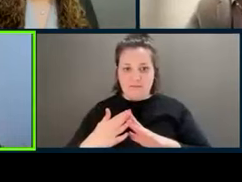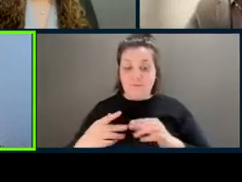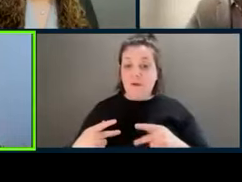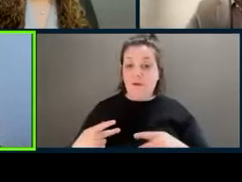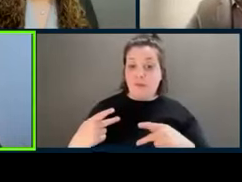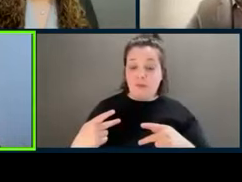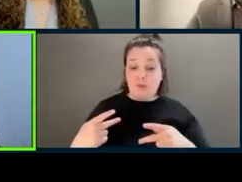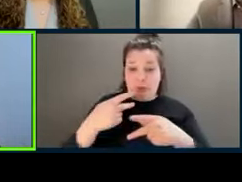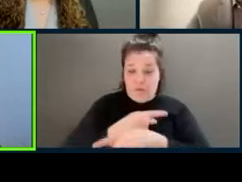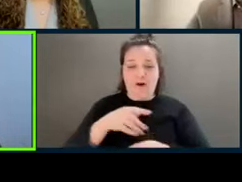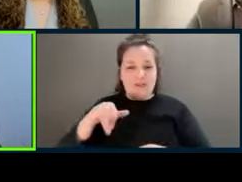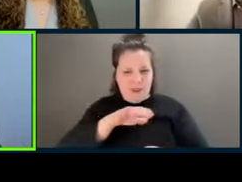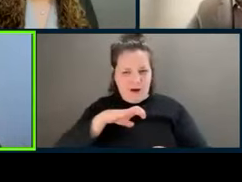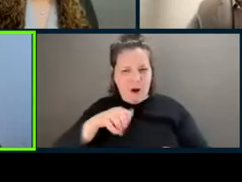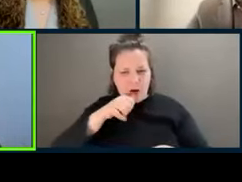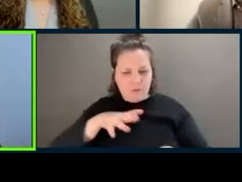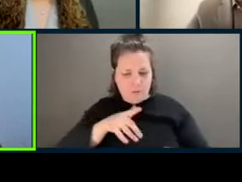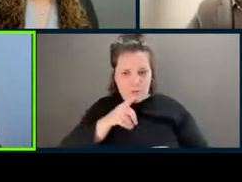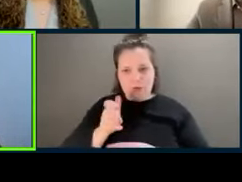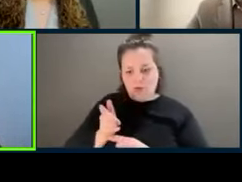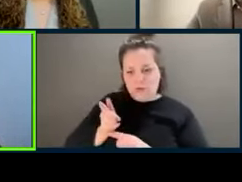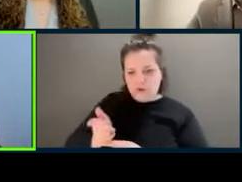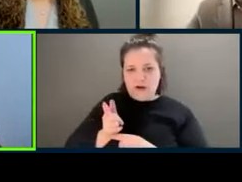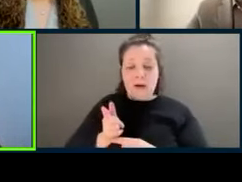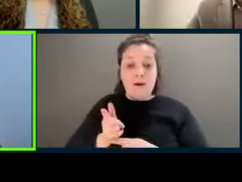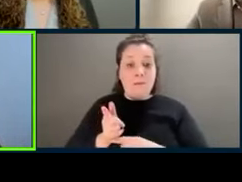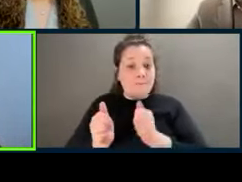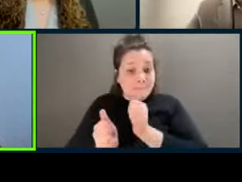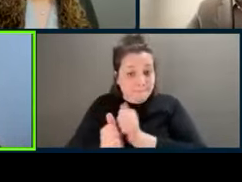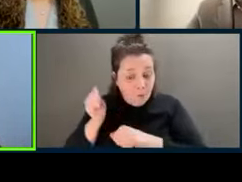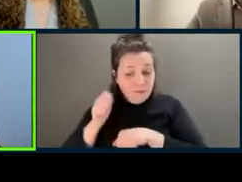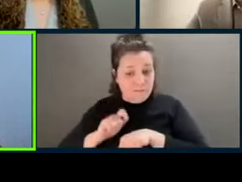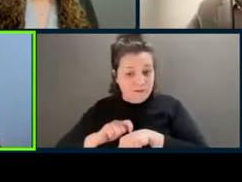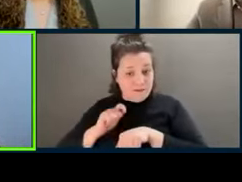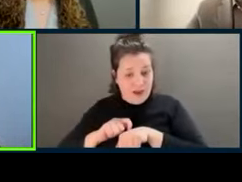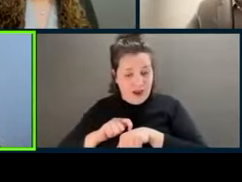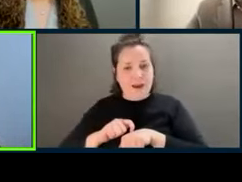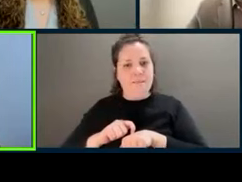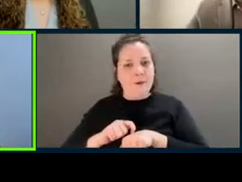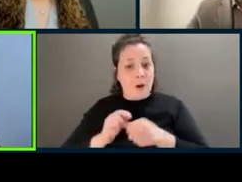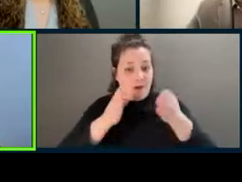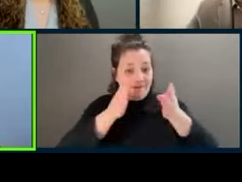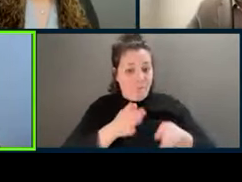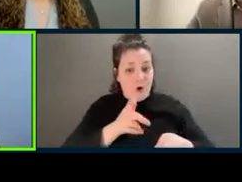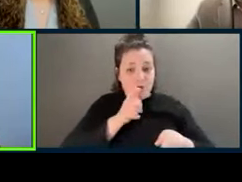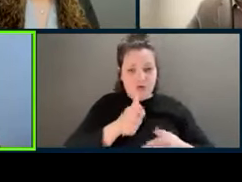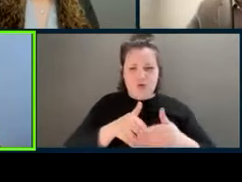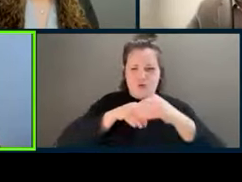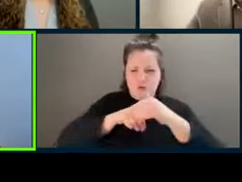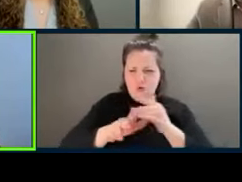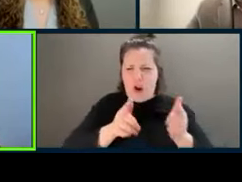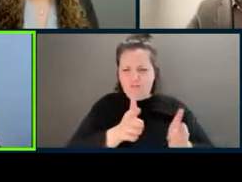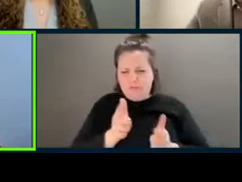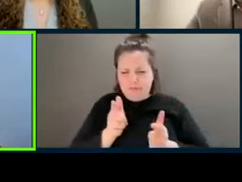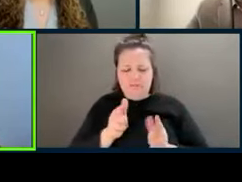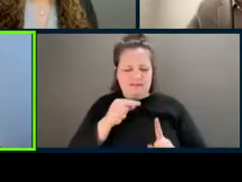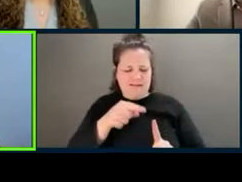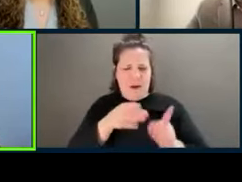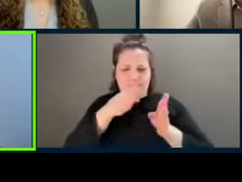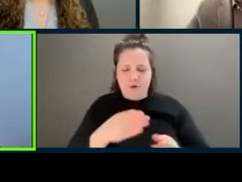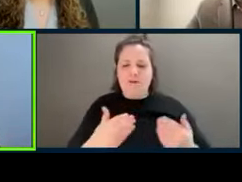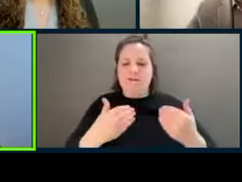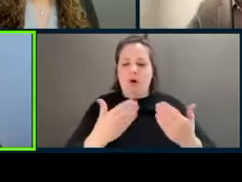that was shot. And I will tell you in that capacity, more often than not, there are signs and there are indicators that behavior